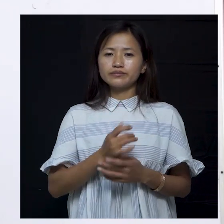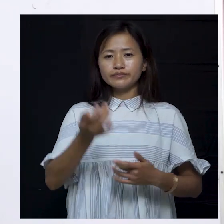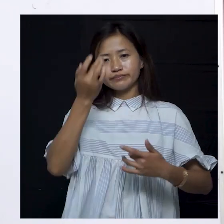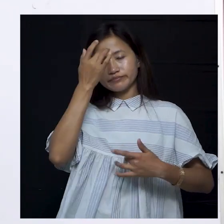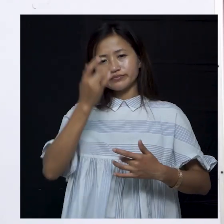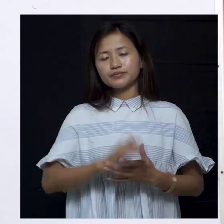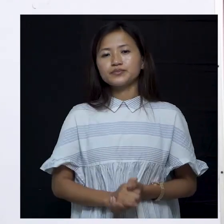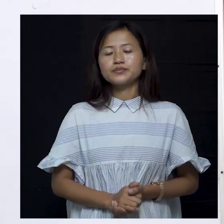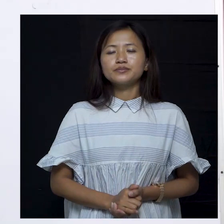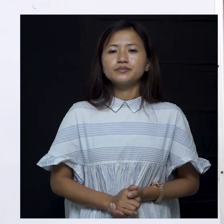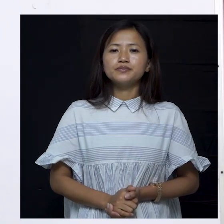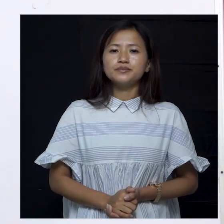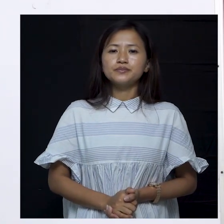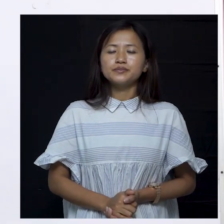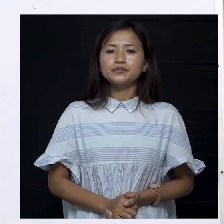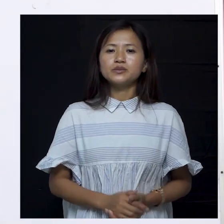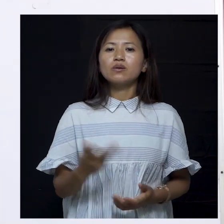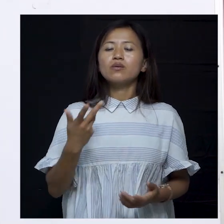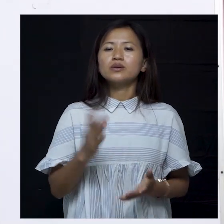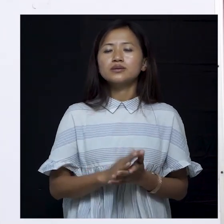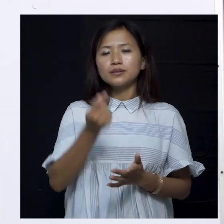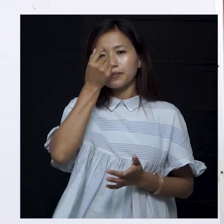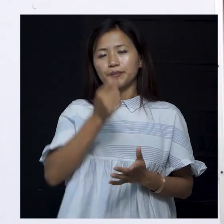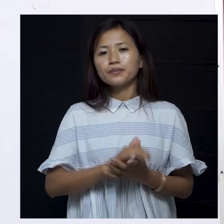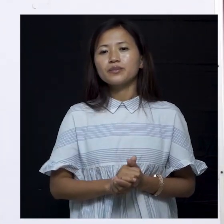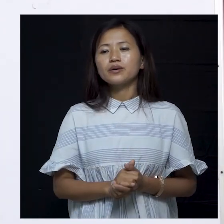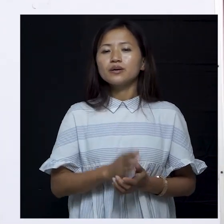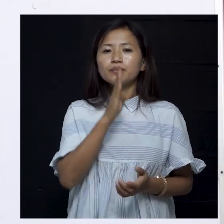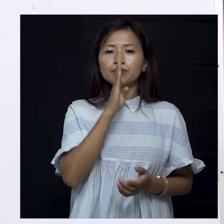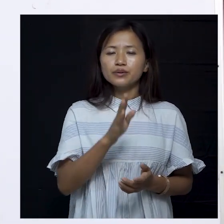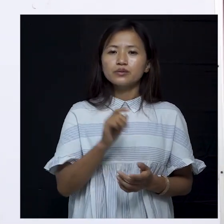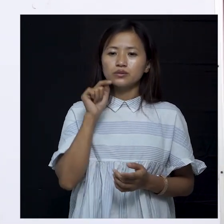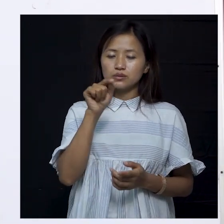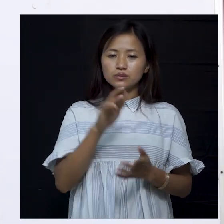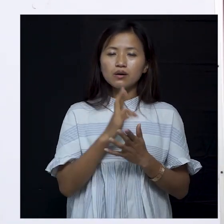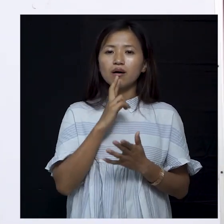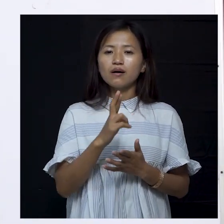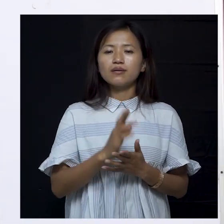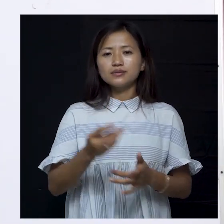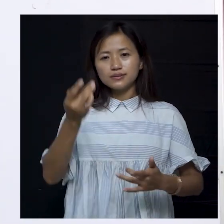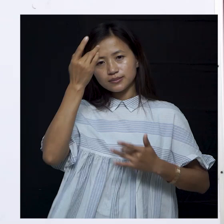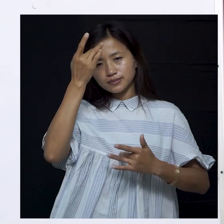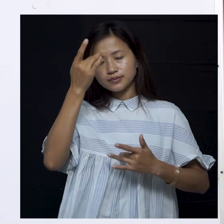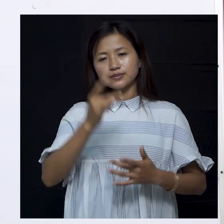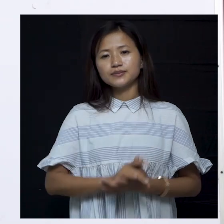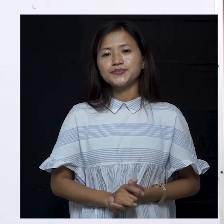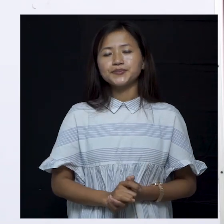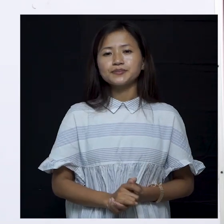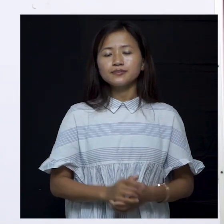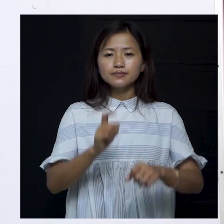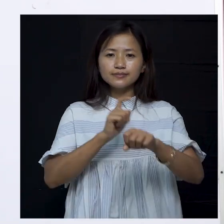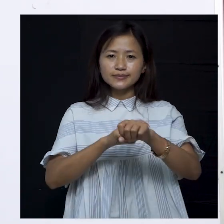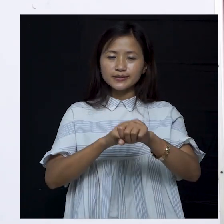cause that you did not go to school? That means because you are ill. This is the cause, this is